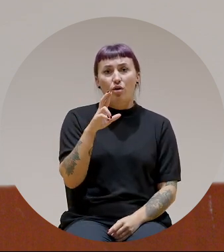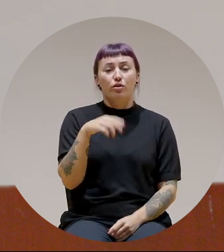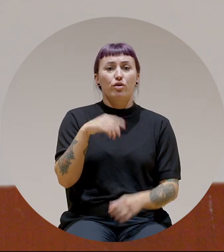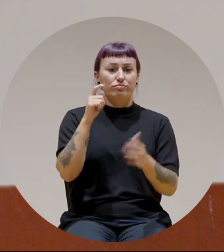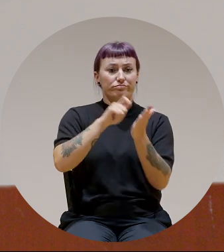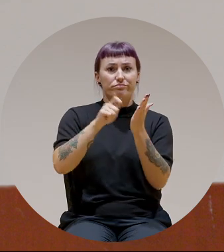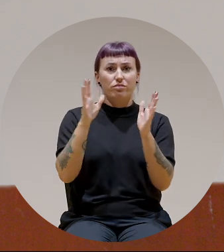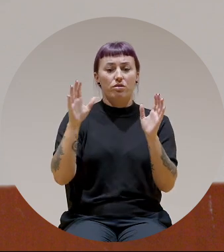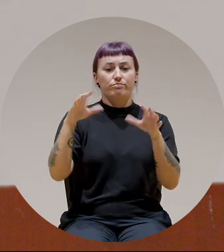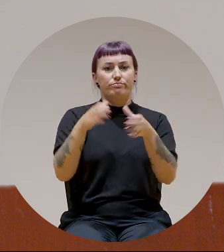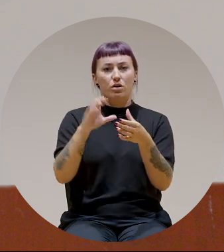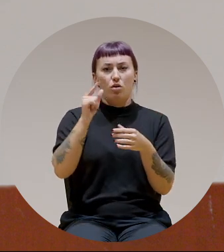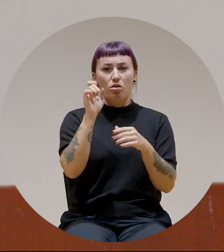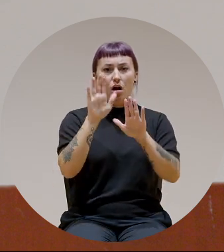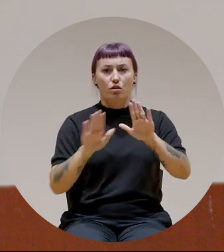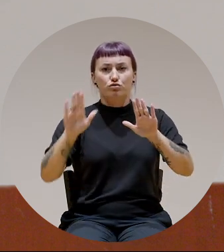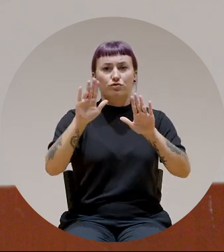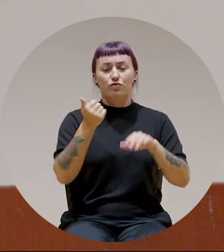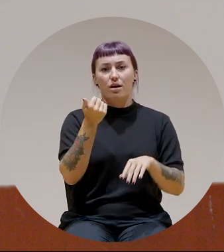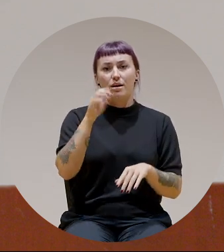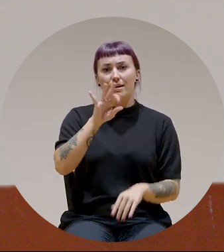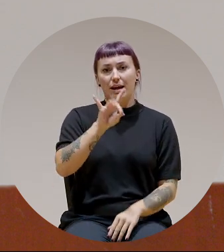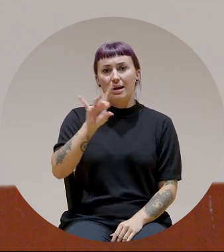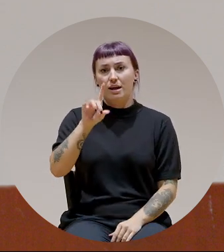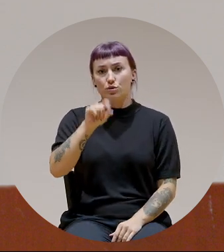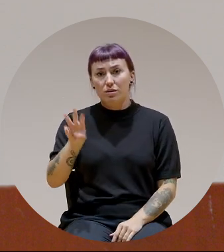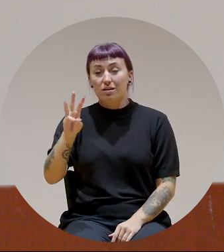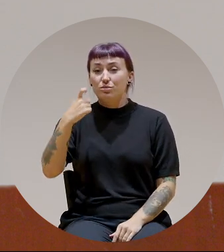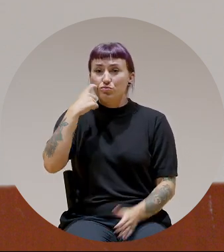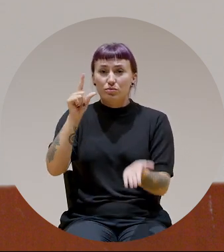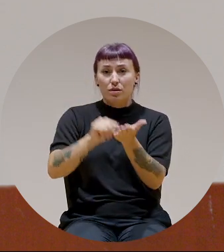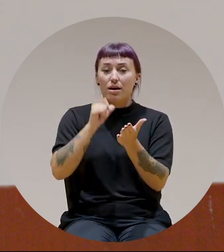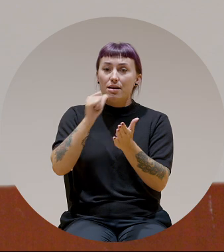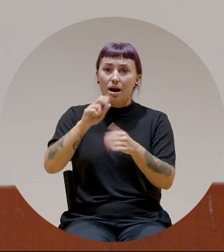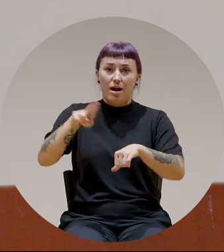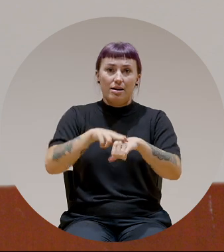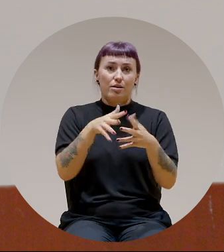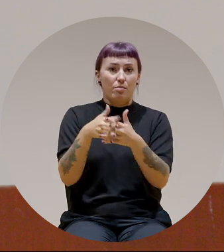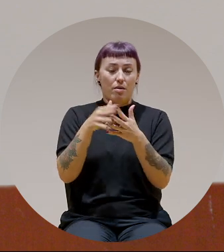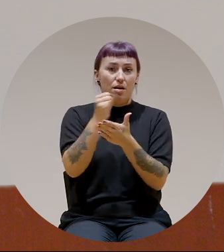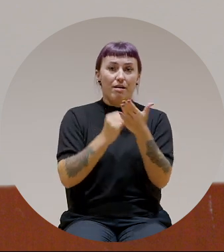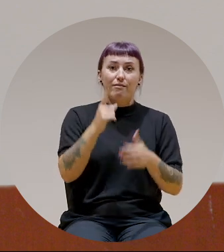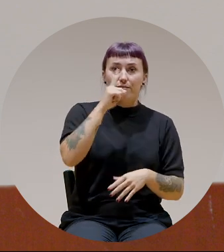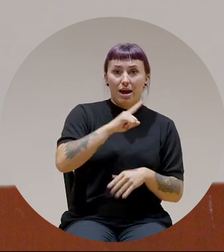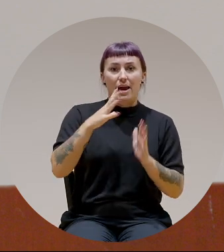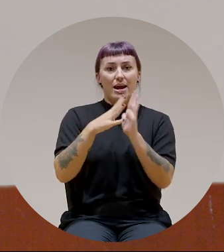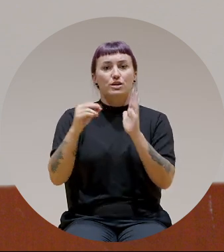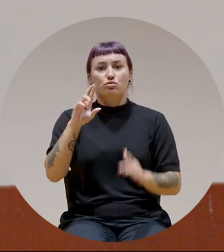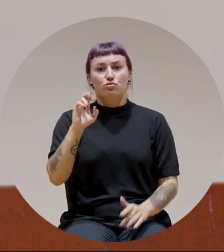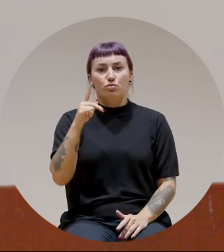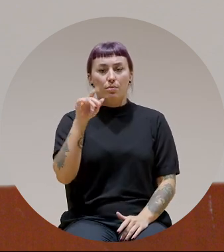from 1988 to 2006, and her most recent publication, Not Native American Art, Fakes, Replicas,